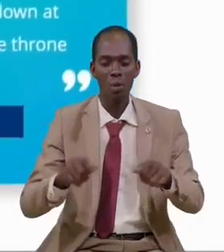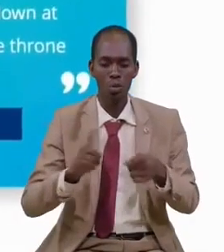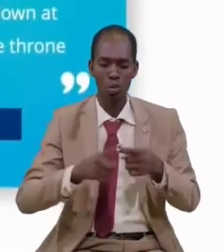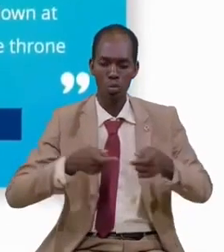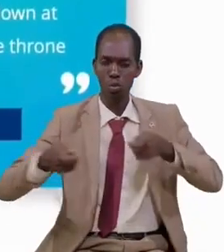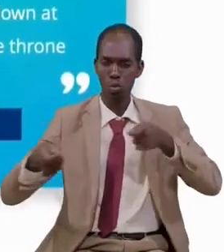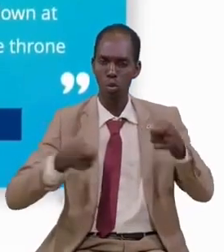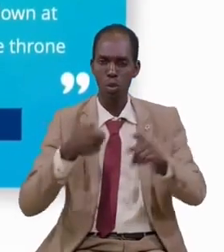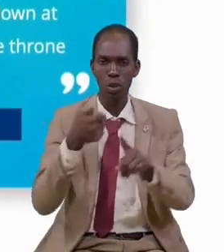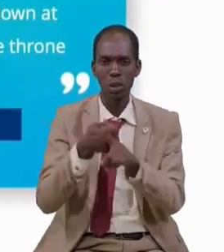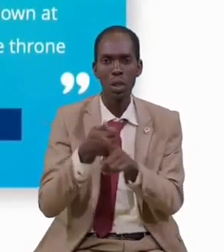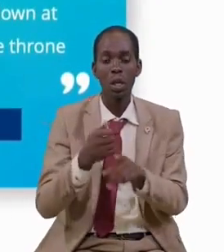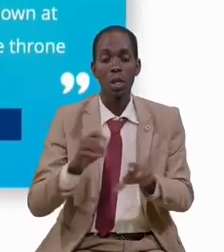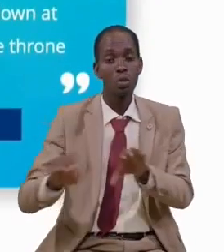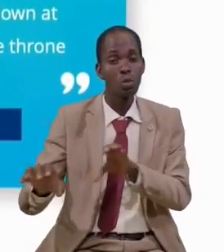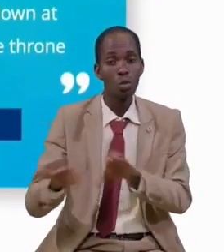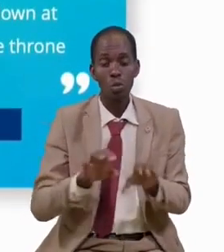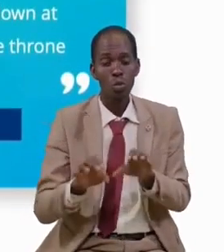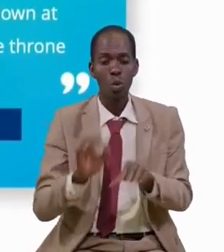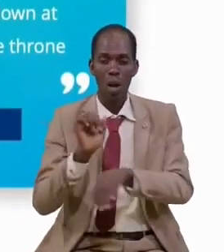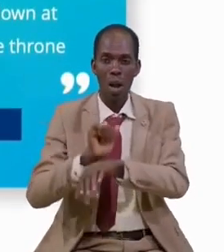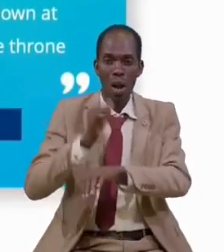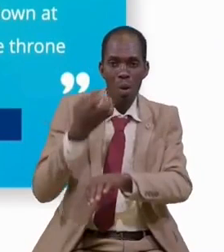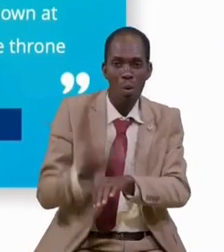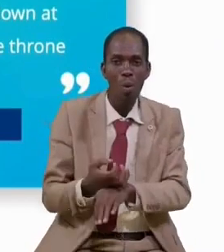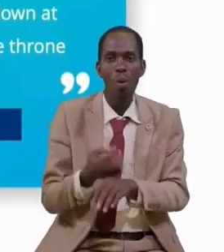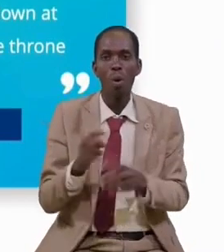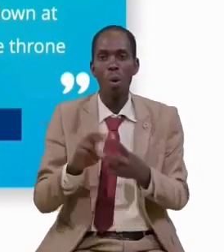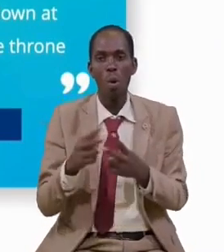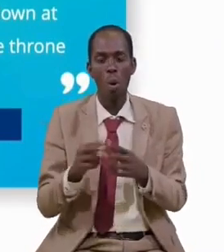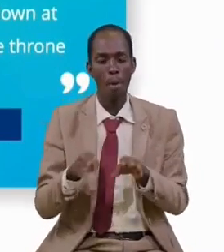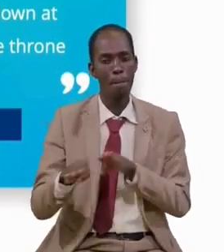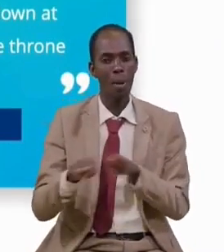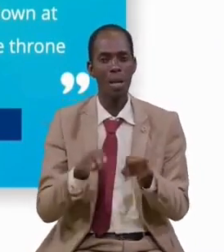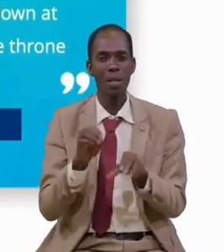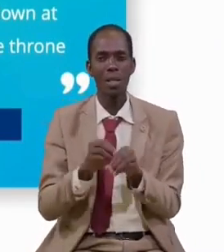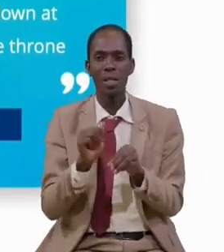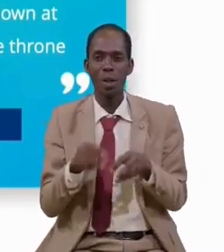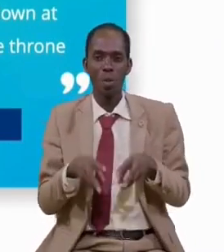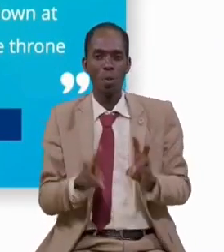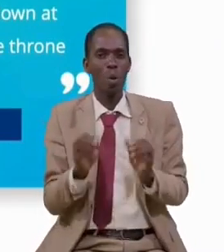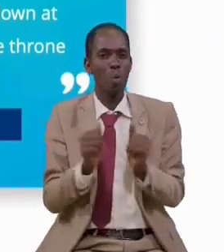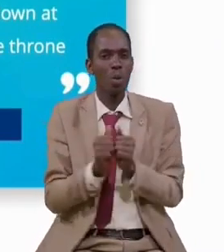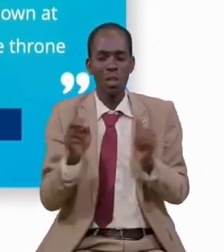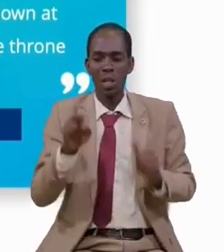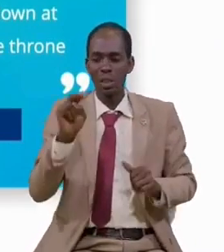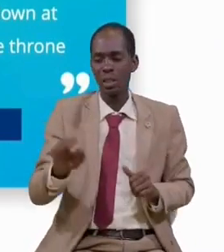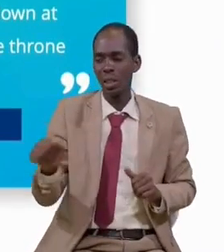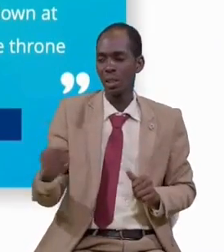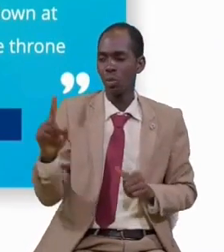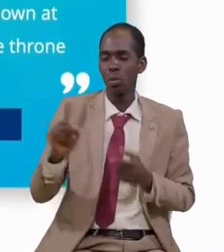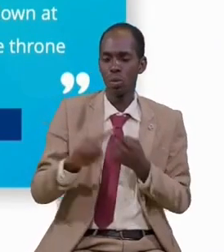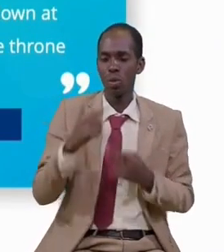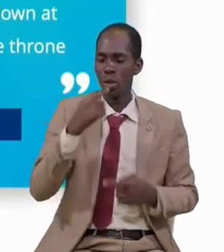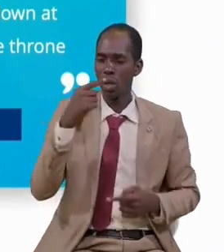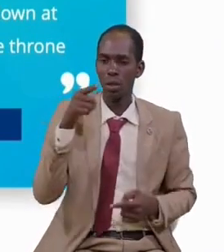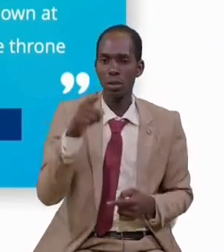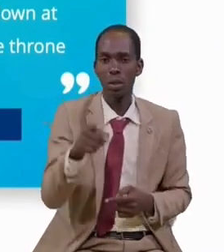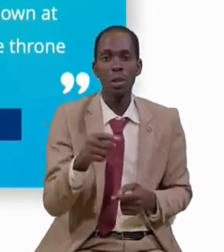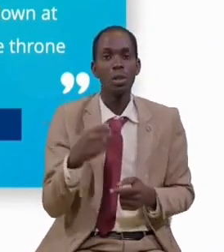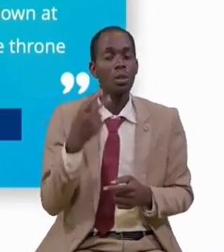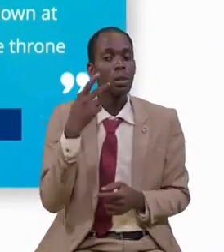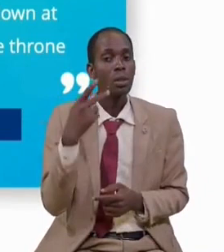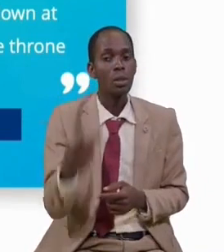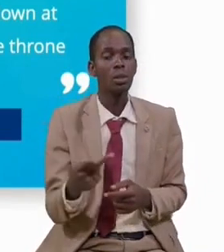do hard work or behave in a particular way without needing anyone to tell you. And we see Jesus, the Bible says, looking